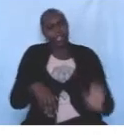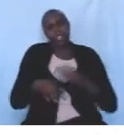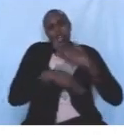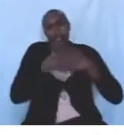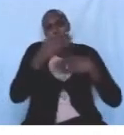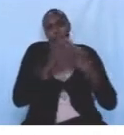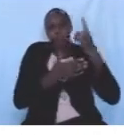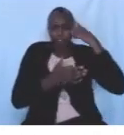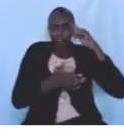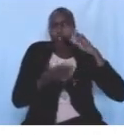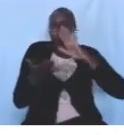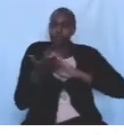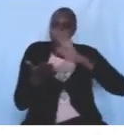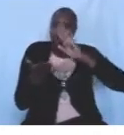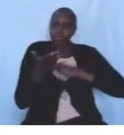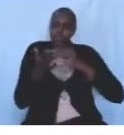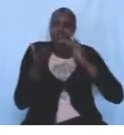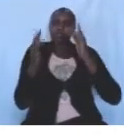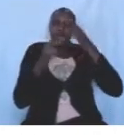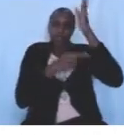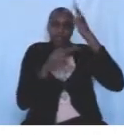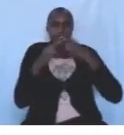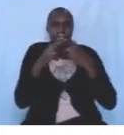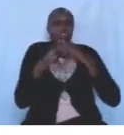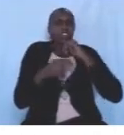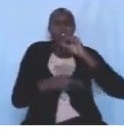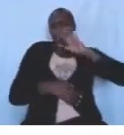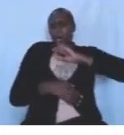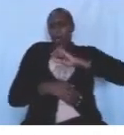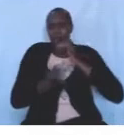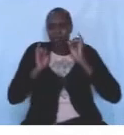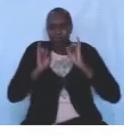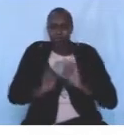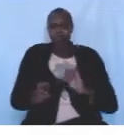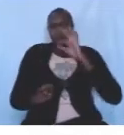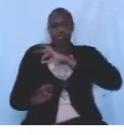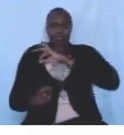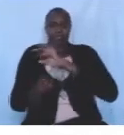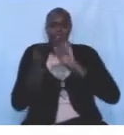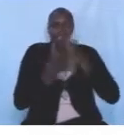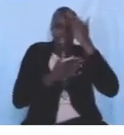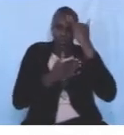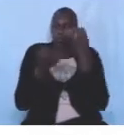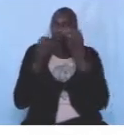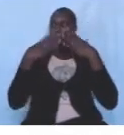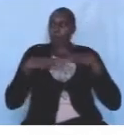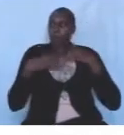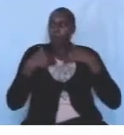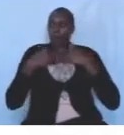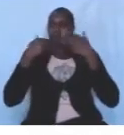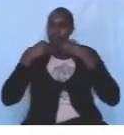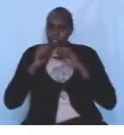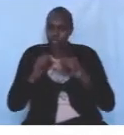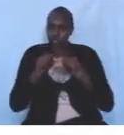the edification and glorification of God's name, not for our individual gain. And that is why many people have ended up